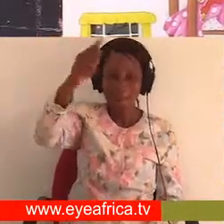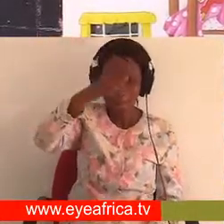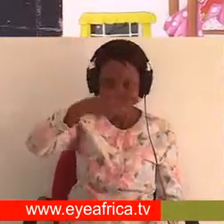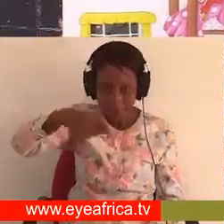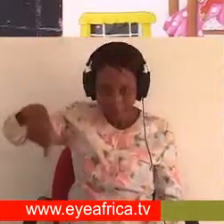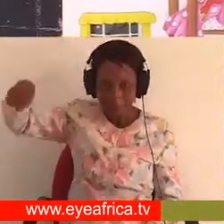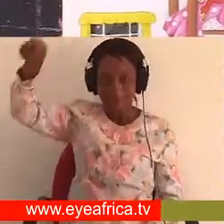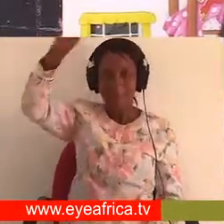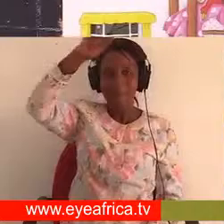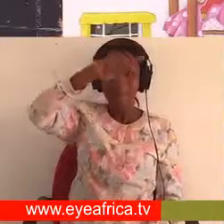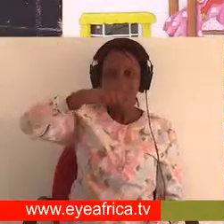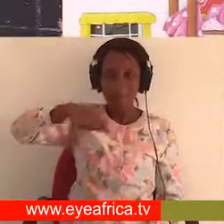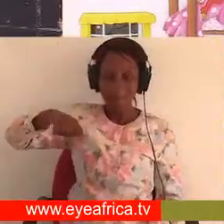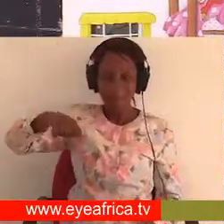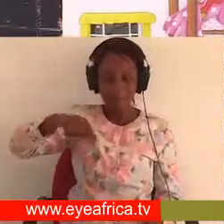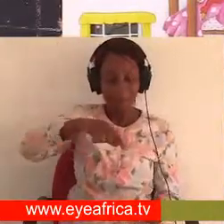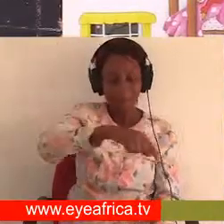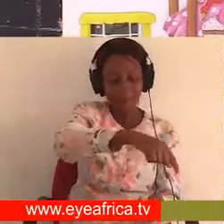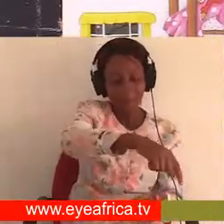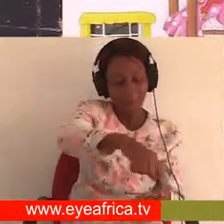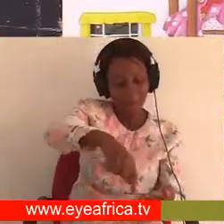around,